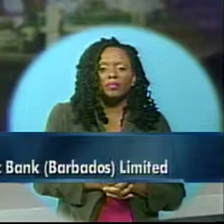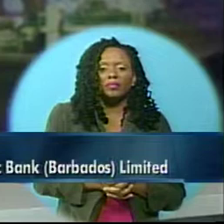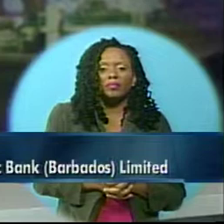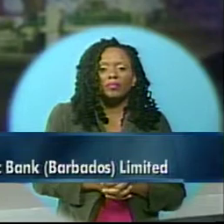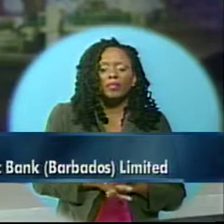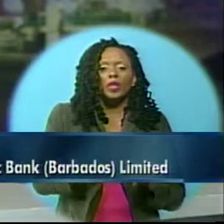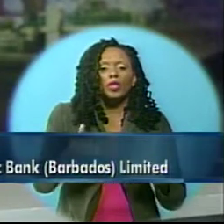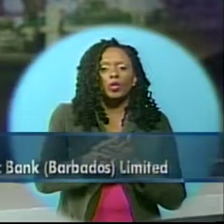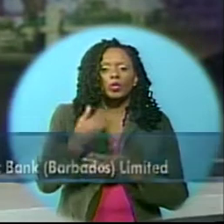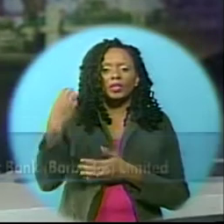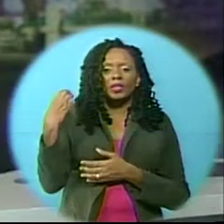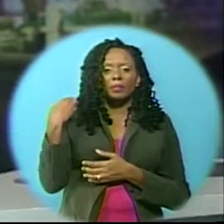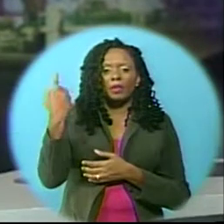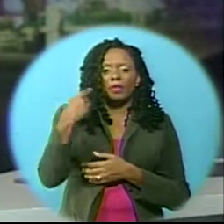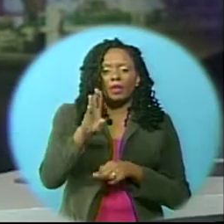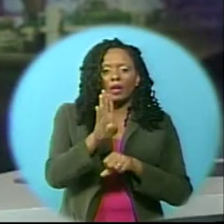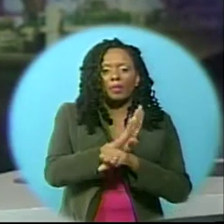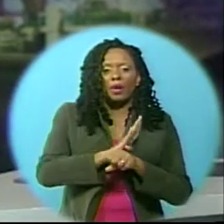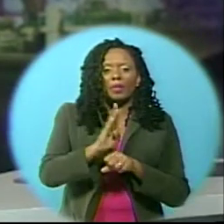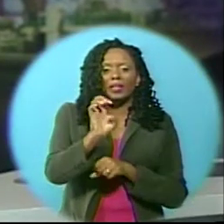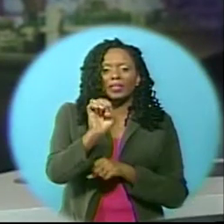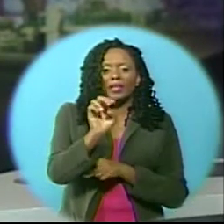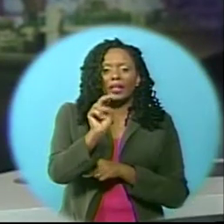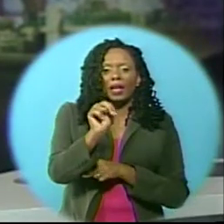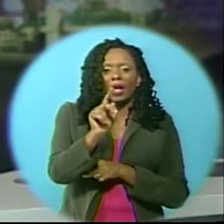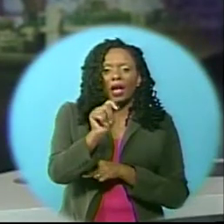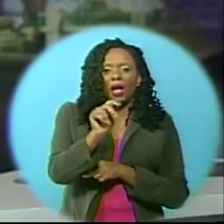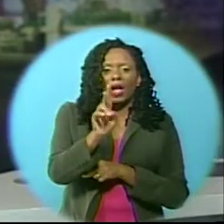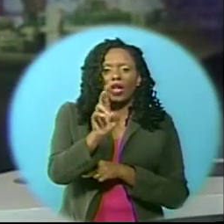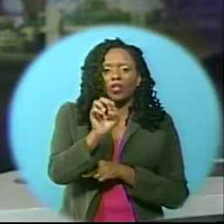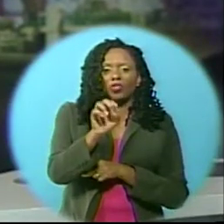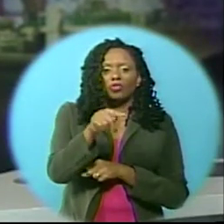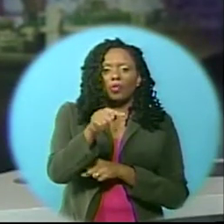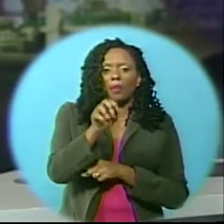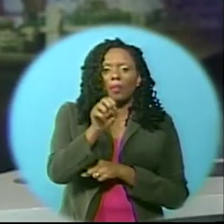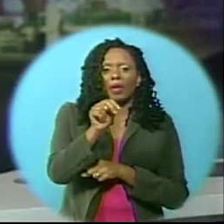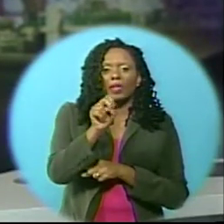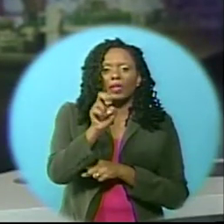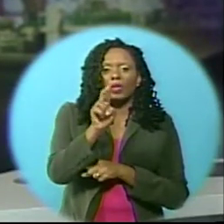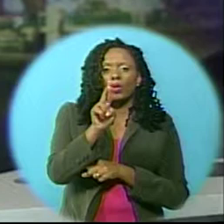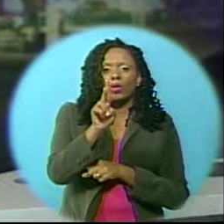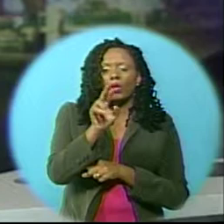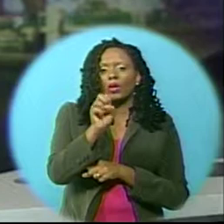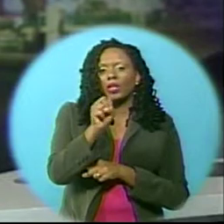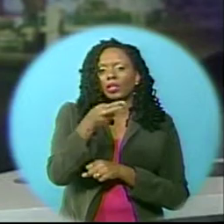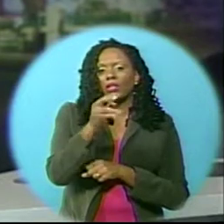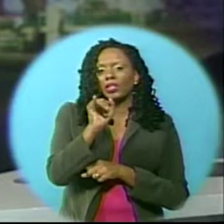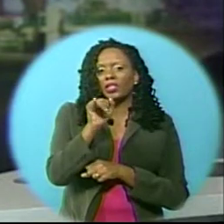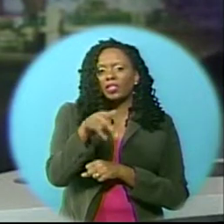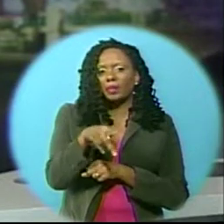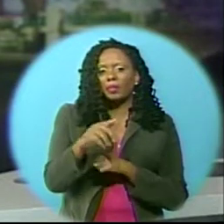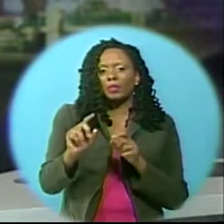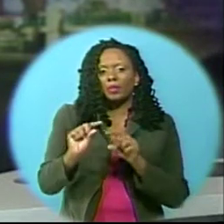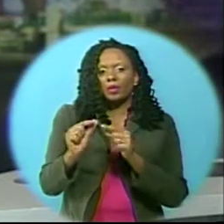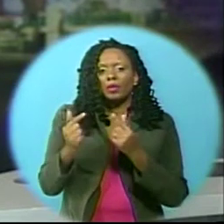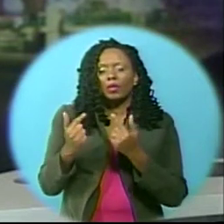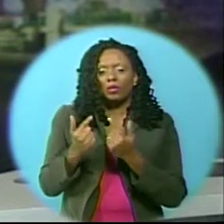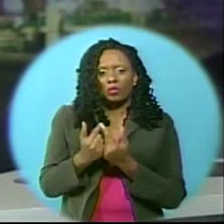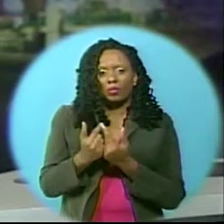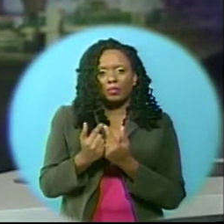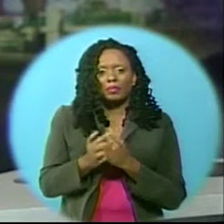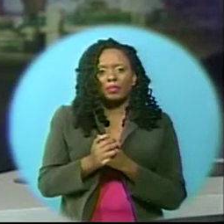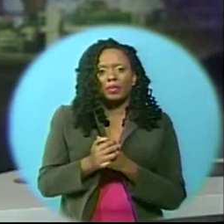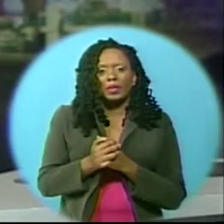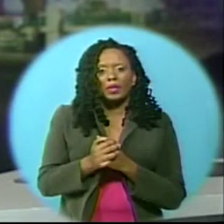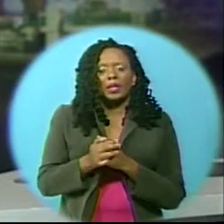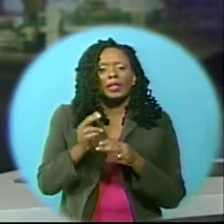chris de carrie's has been appointed the new chairman of the barbados entrepreneurship foundation the directors of the foundation made